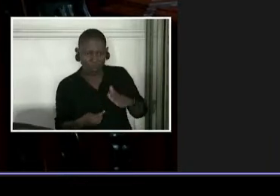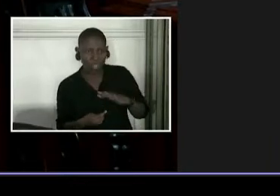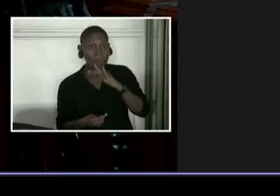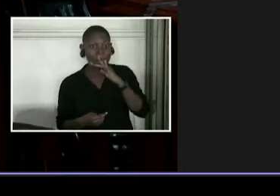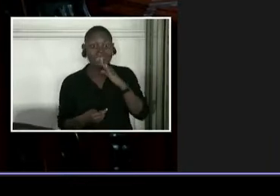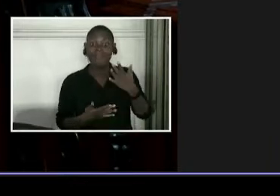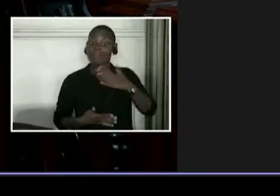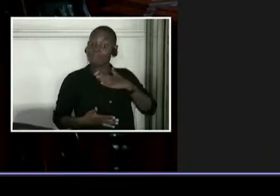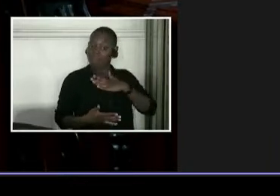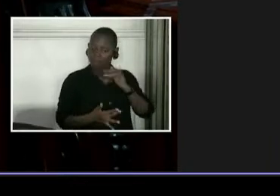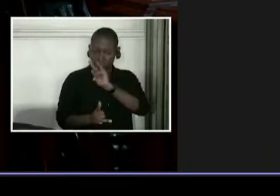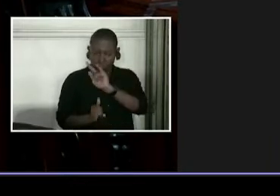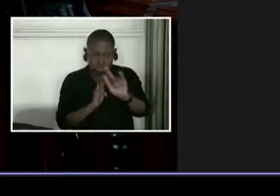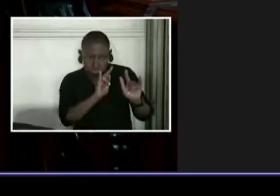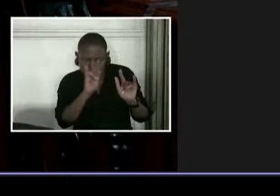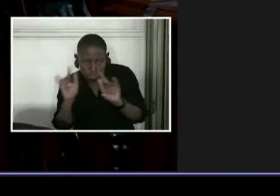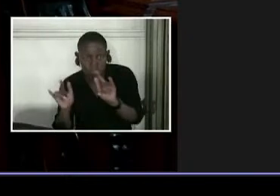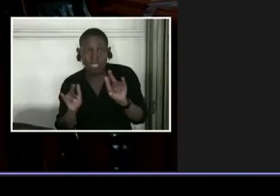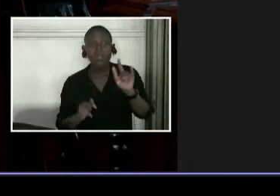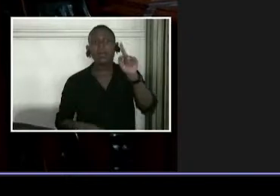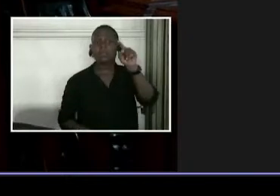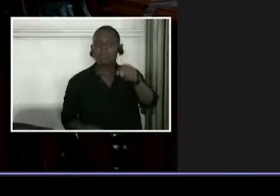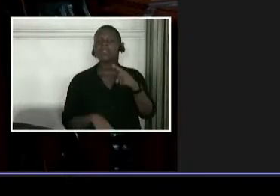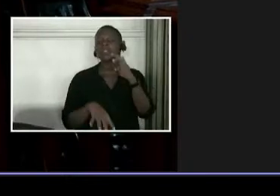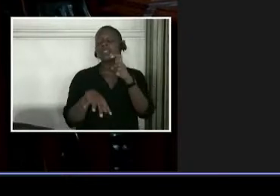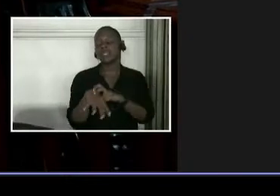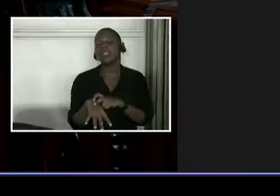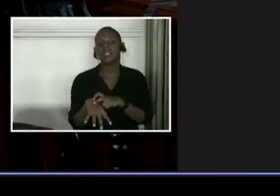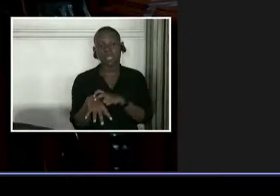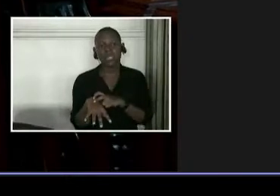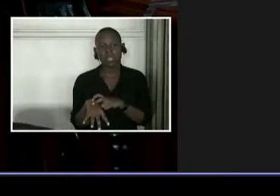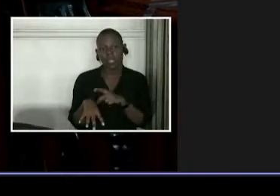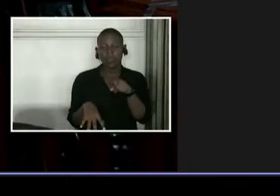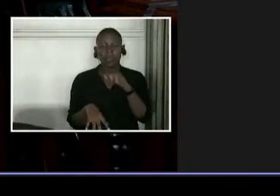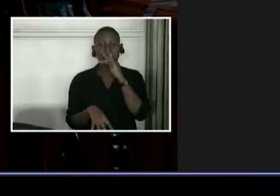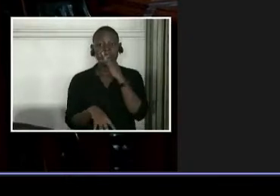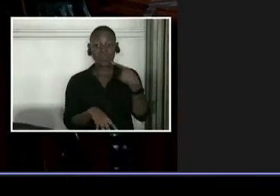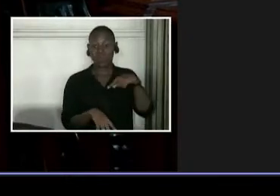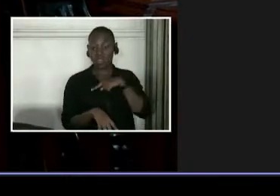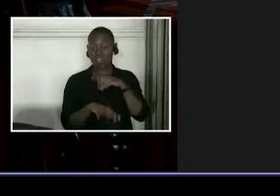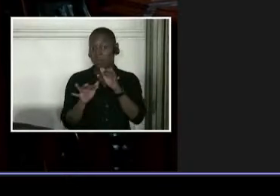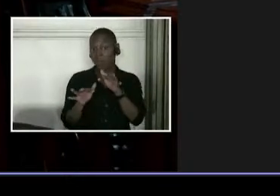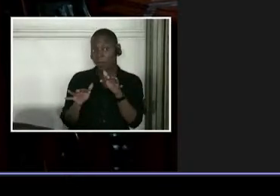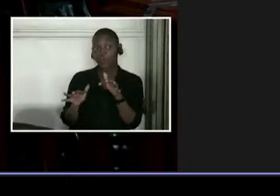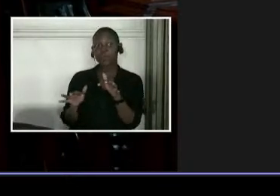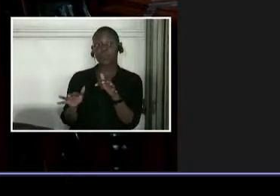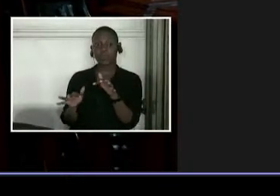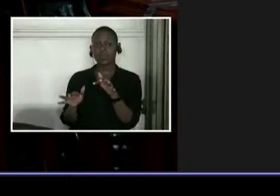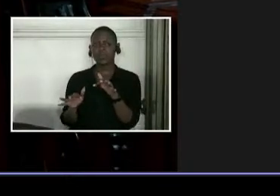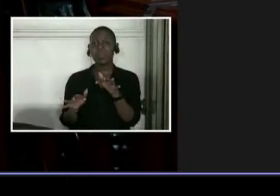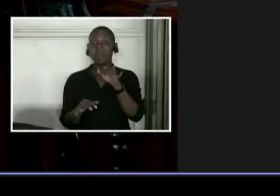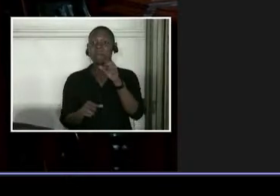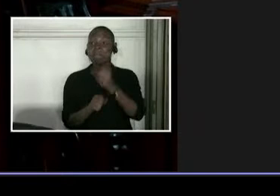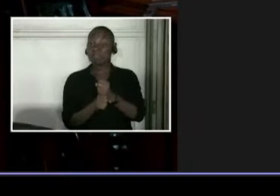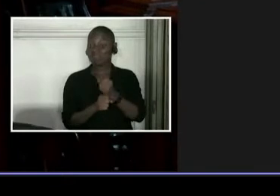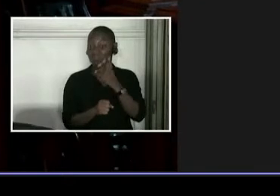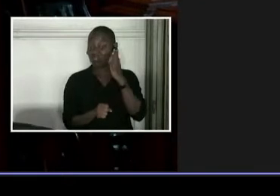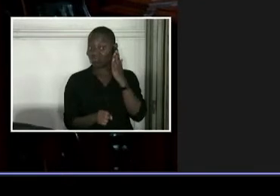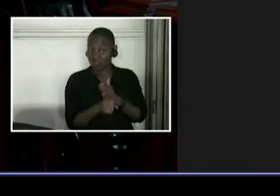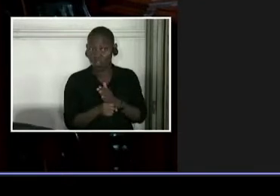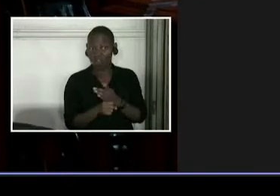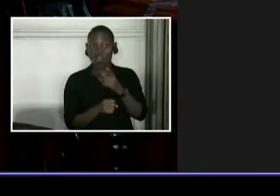bayadinga ukuthathwa njengabantu. Singumnyango siyaqonda ukuthi izimo ababhekene nazo abantu abamnyama fanele zilungiswe yithi